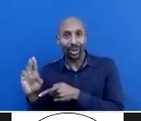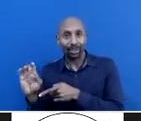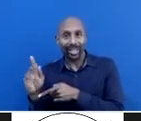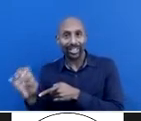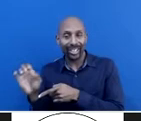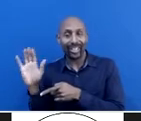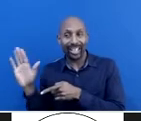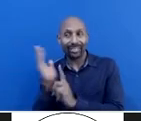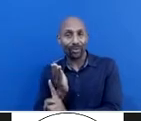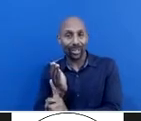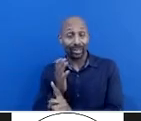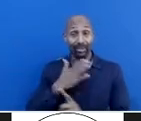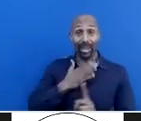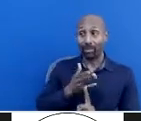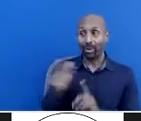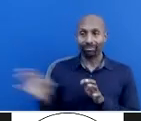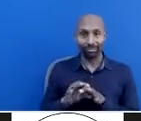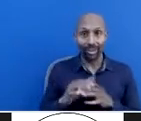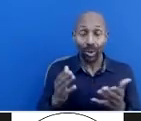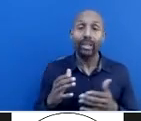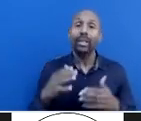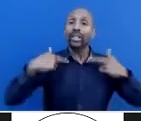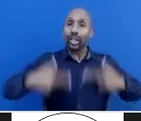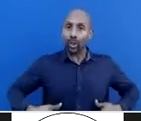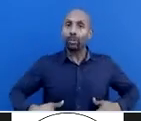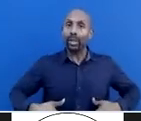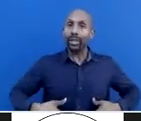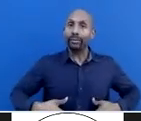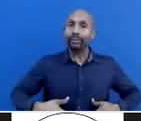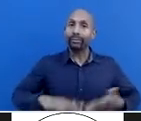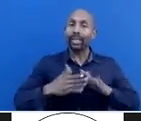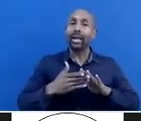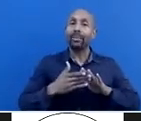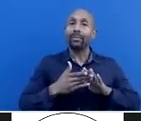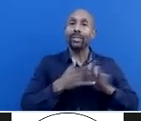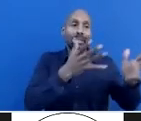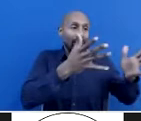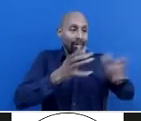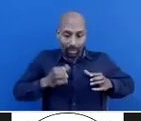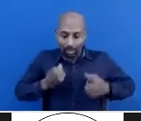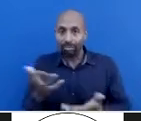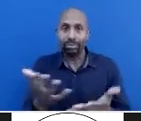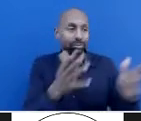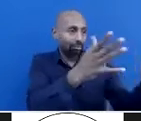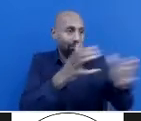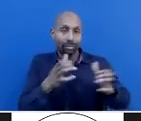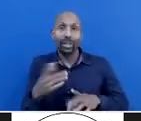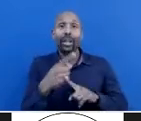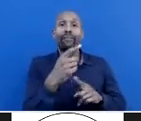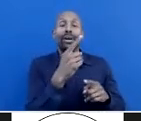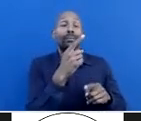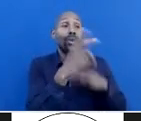vessel through which an eruption from the unseen, from the place of inspiration, comes into being in the